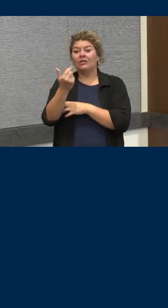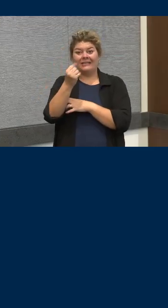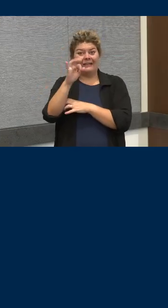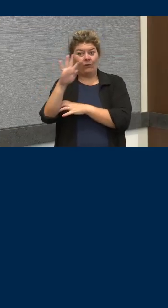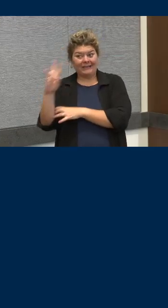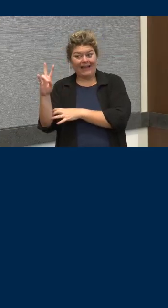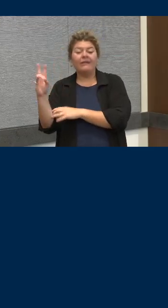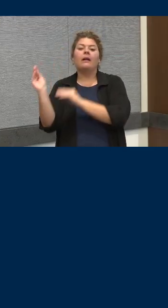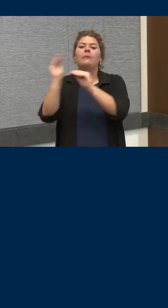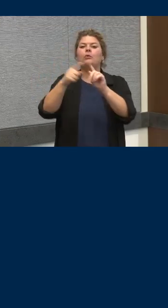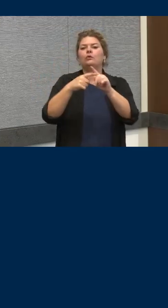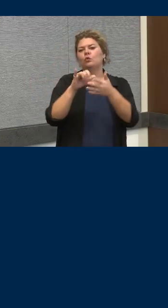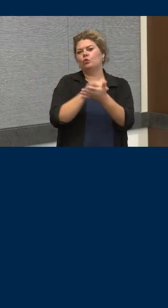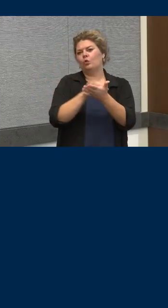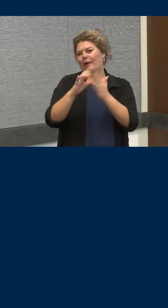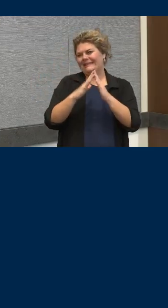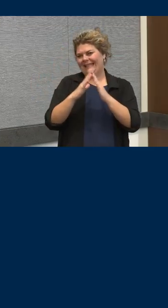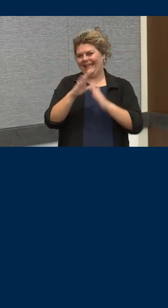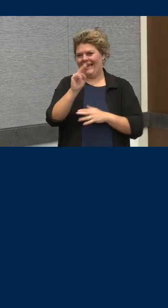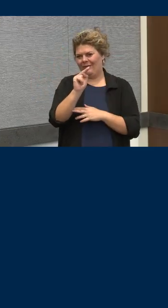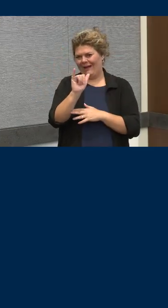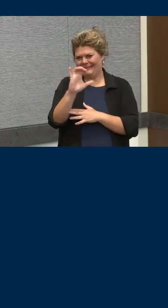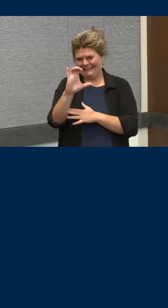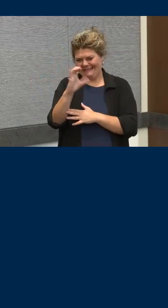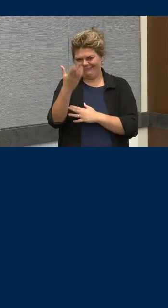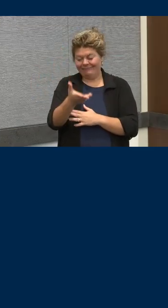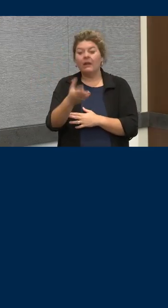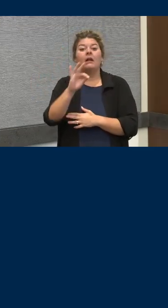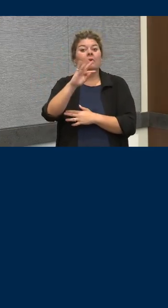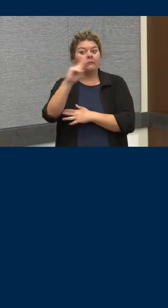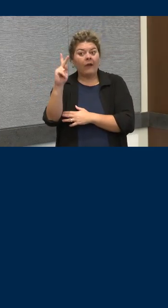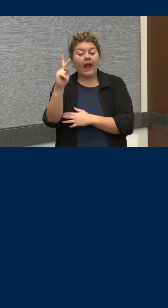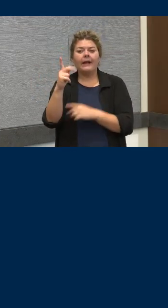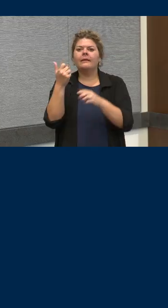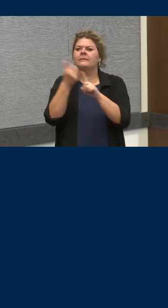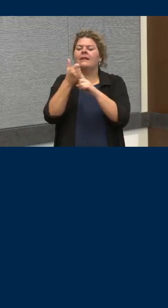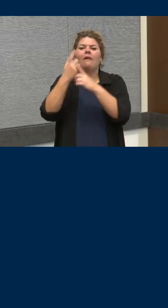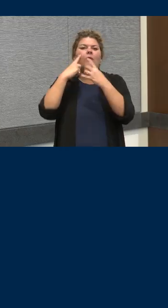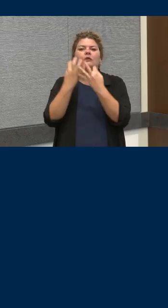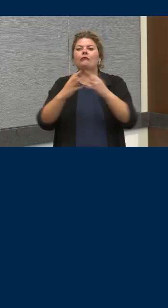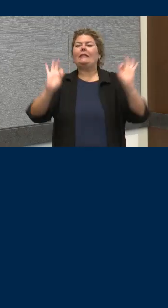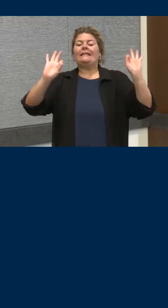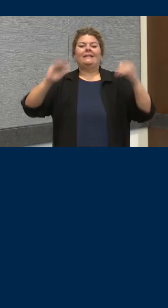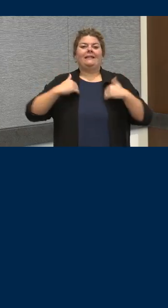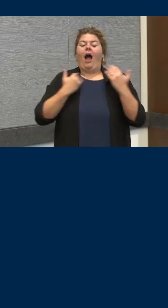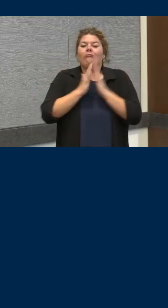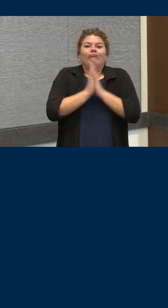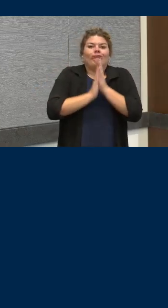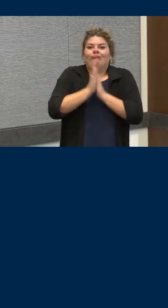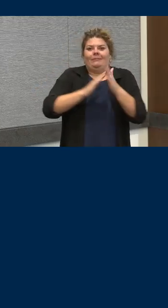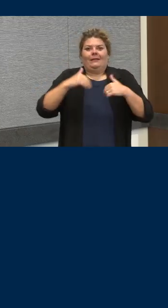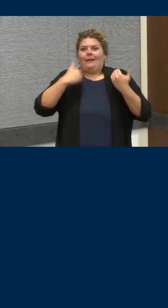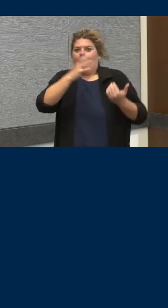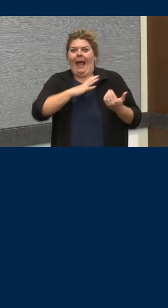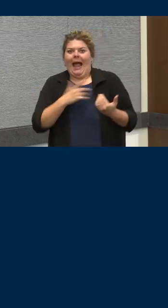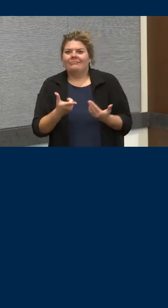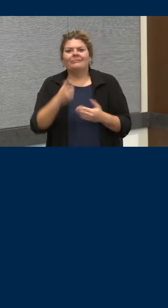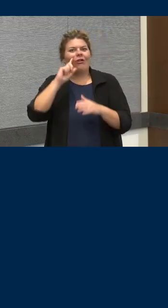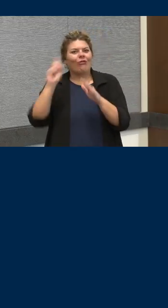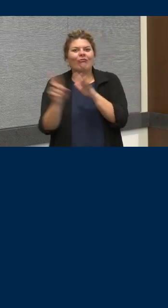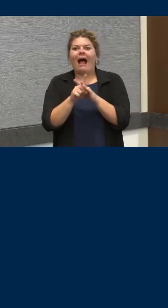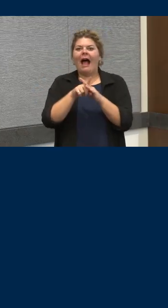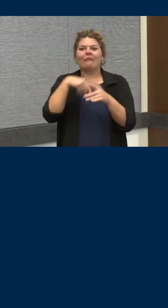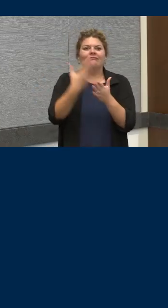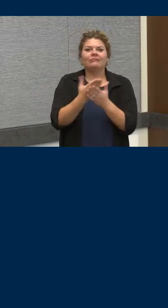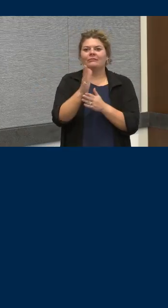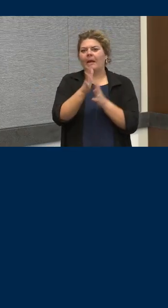emigrated to New York City. Frank came as a footloose, ambitious young man. He arrived in the United States